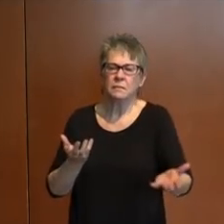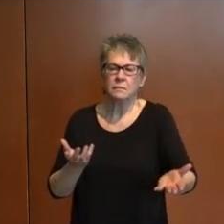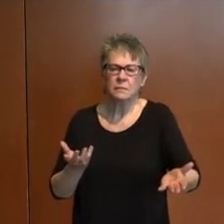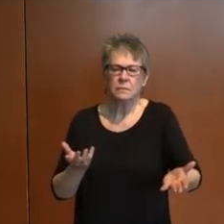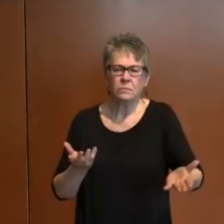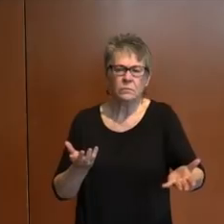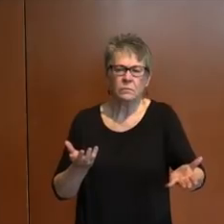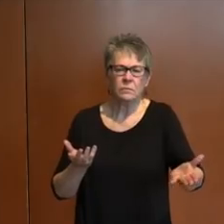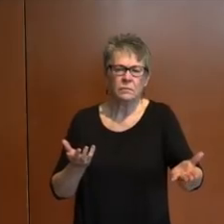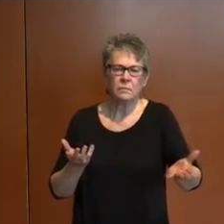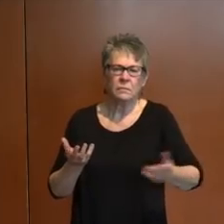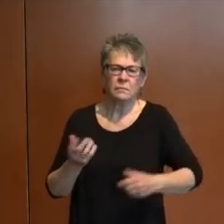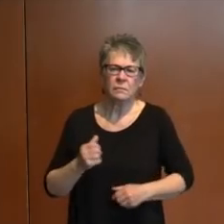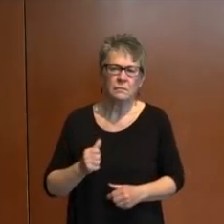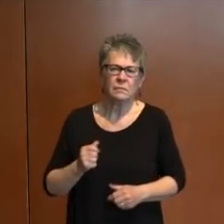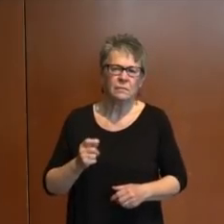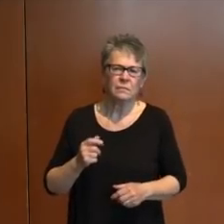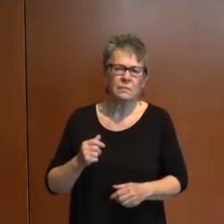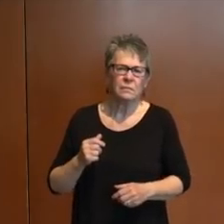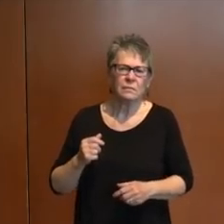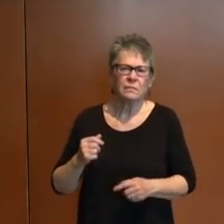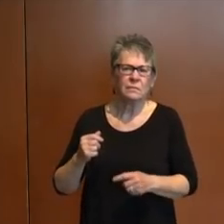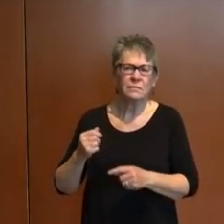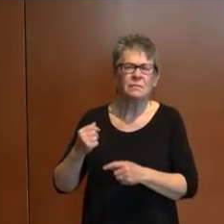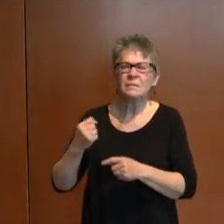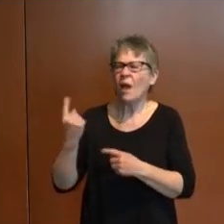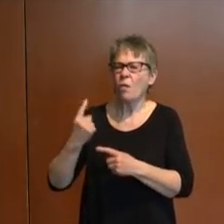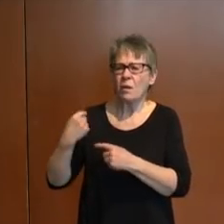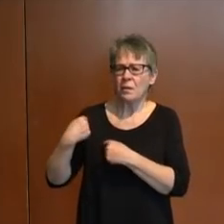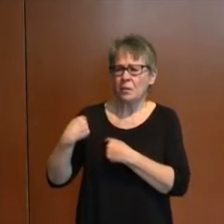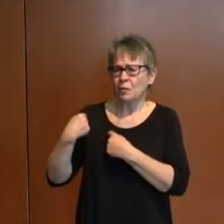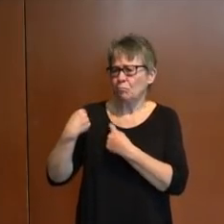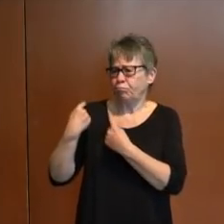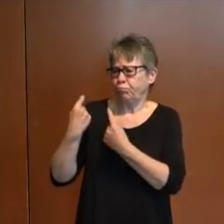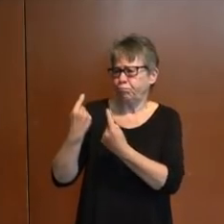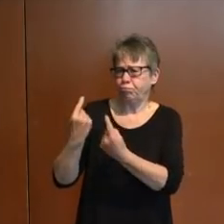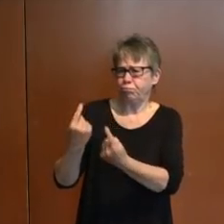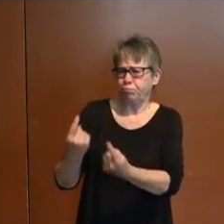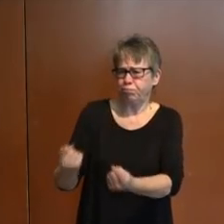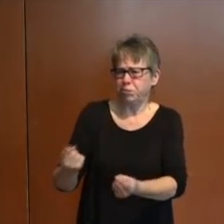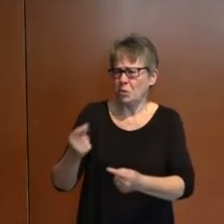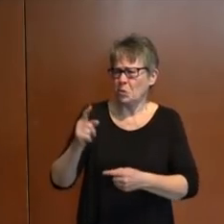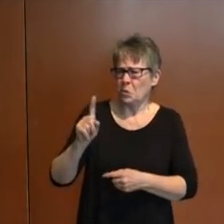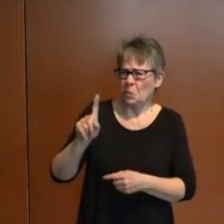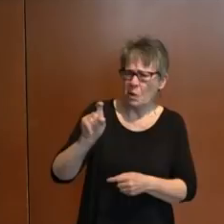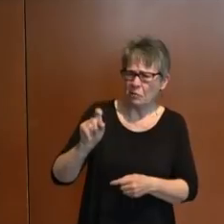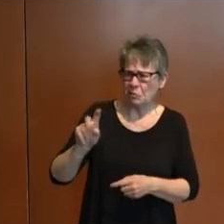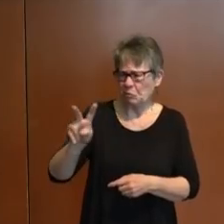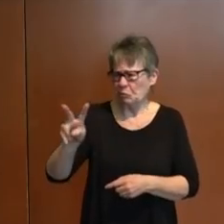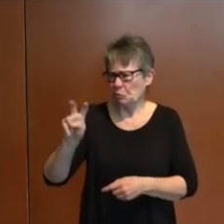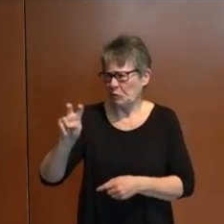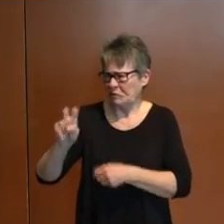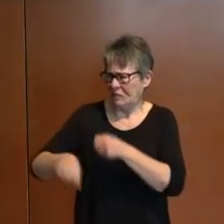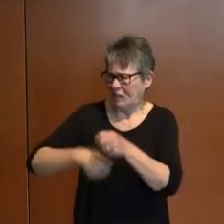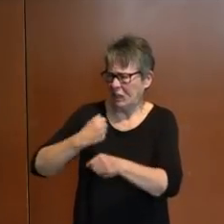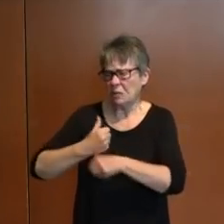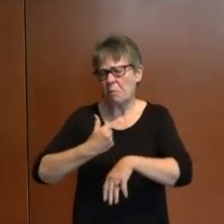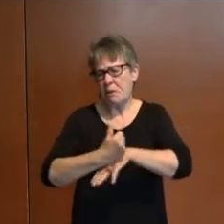has been sooner or later the Jewish community, in one form or another, gets put into the